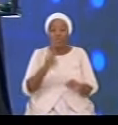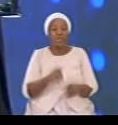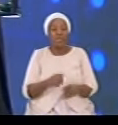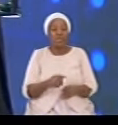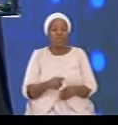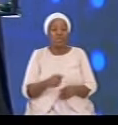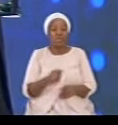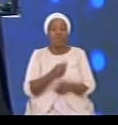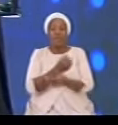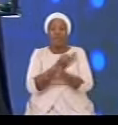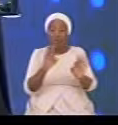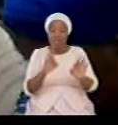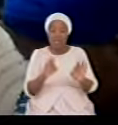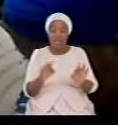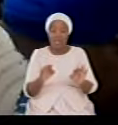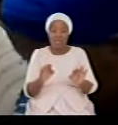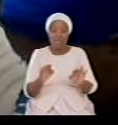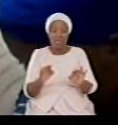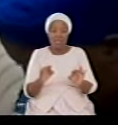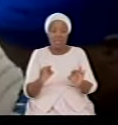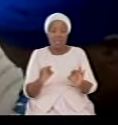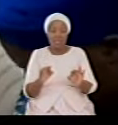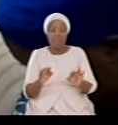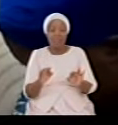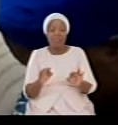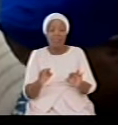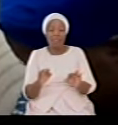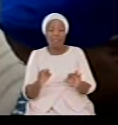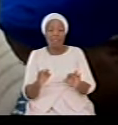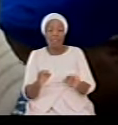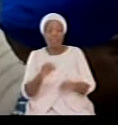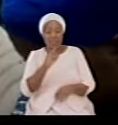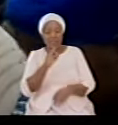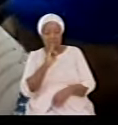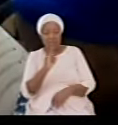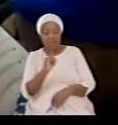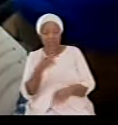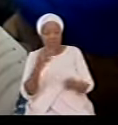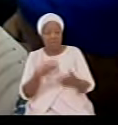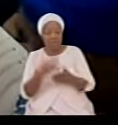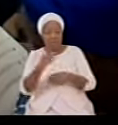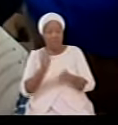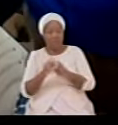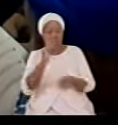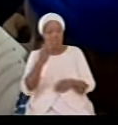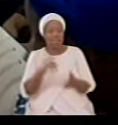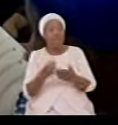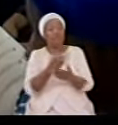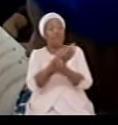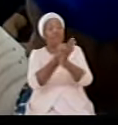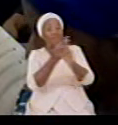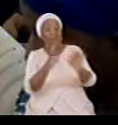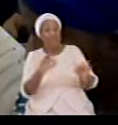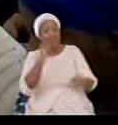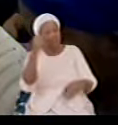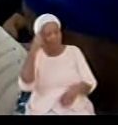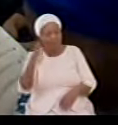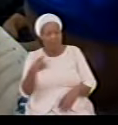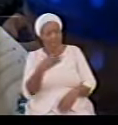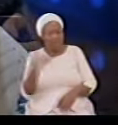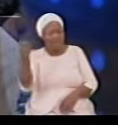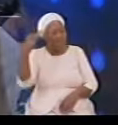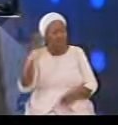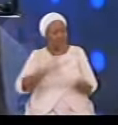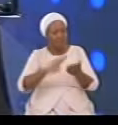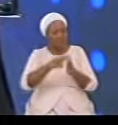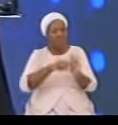justified, what's the next word there? Freely is for you. The grace of forgiveness is for